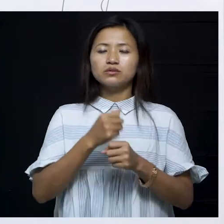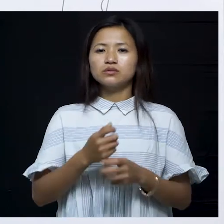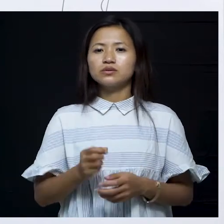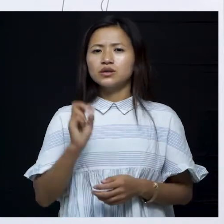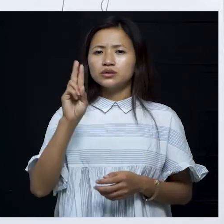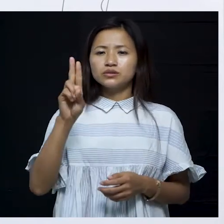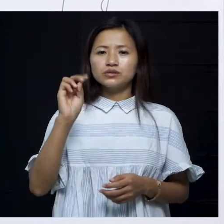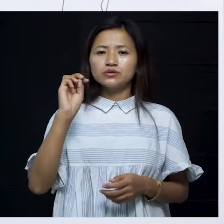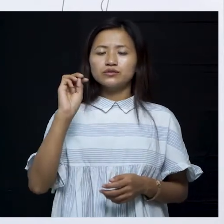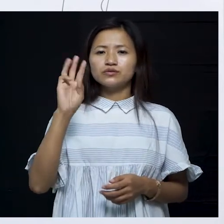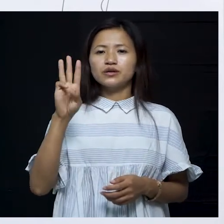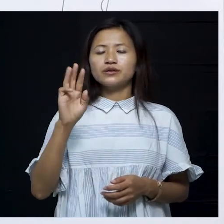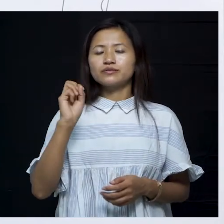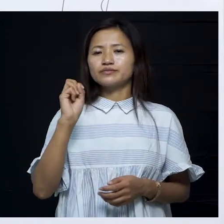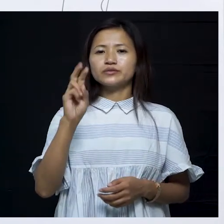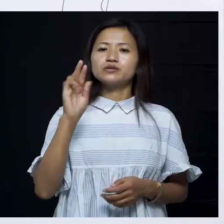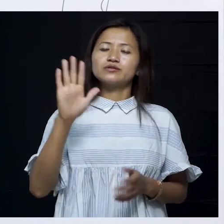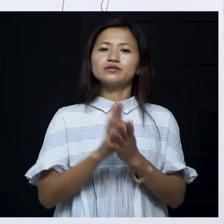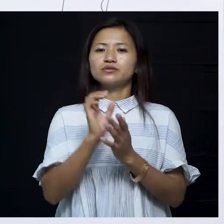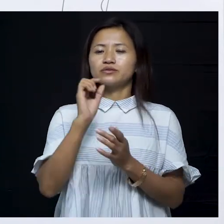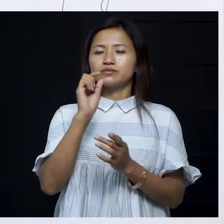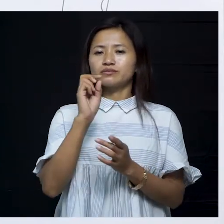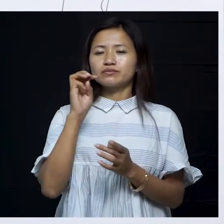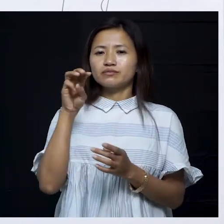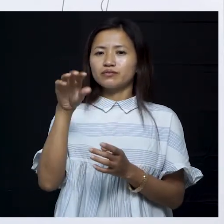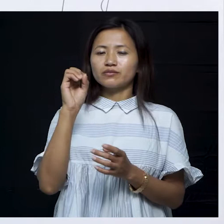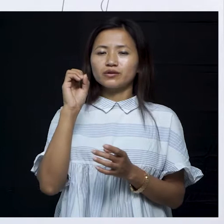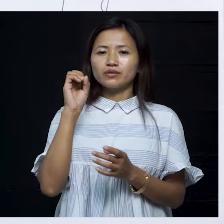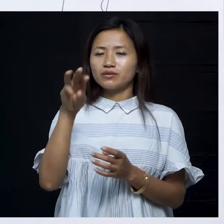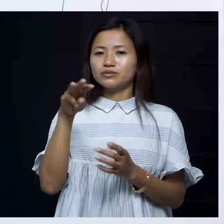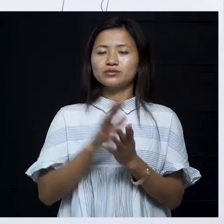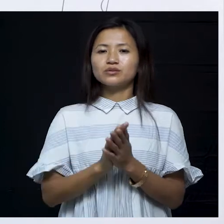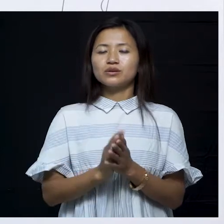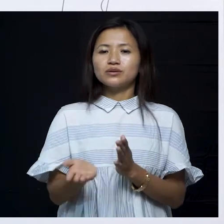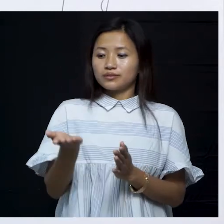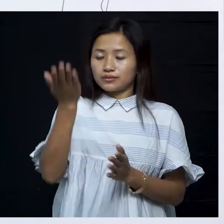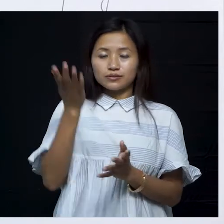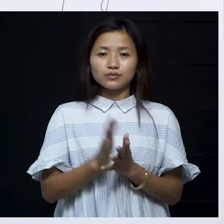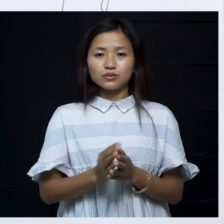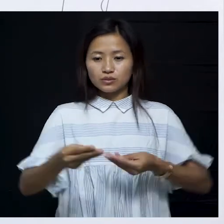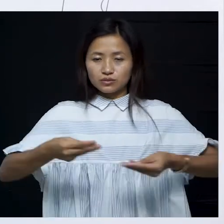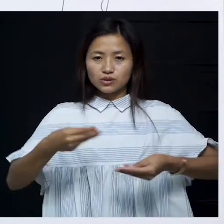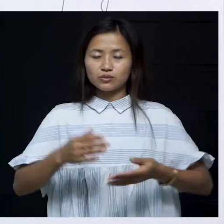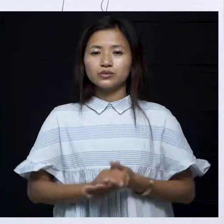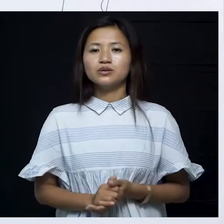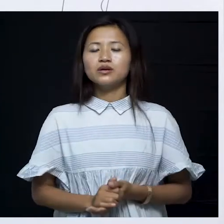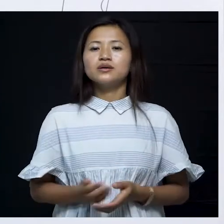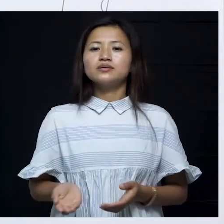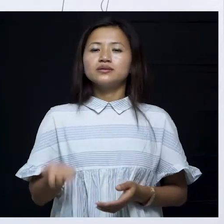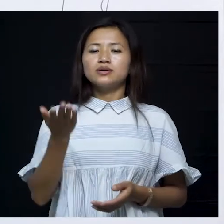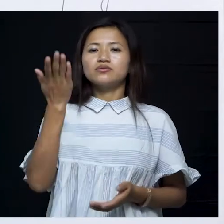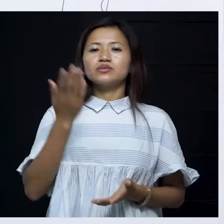of 25,000 rupees, and with the help of this money, they set up their shops, or they set up their